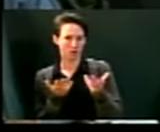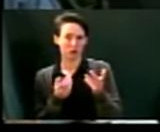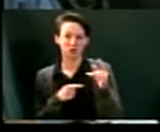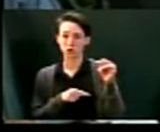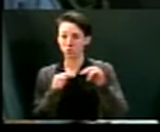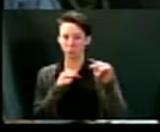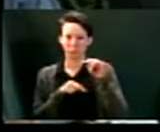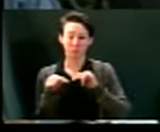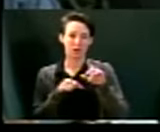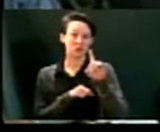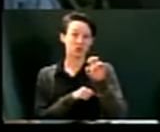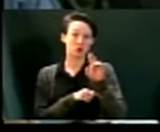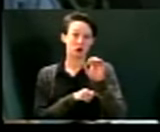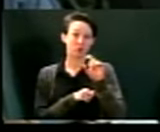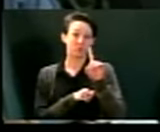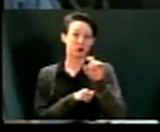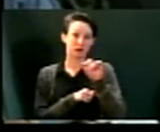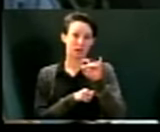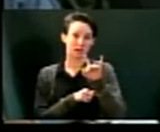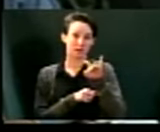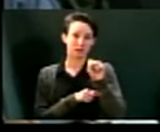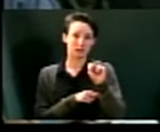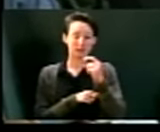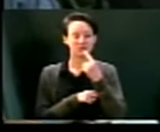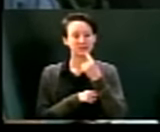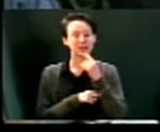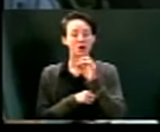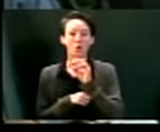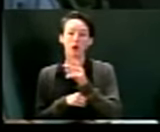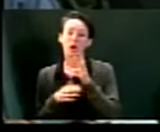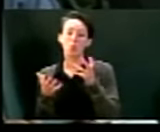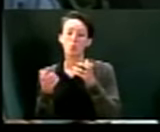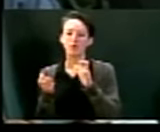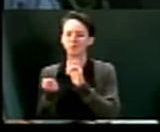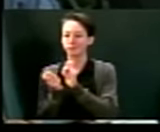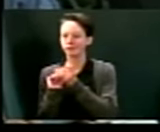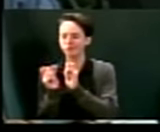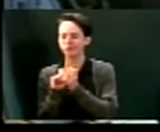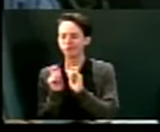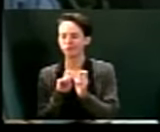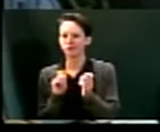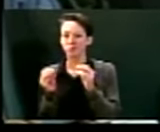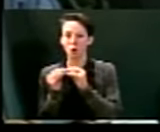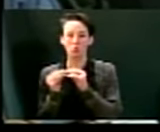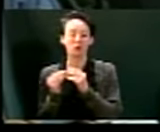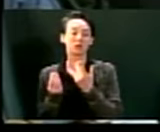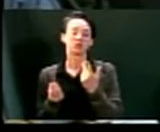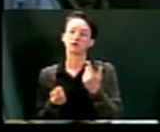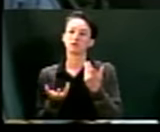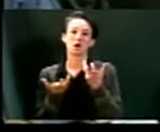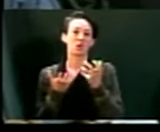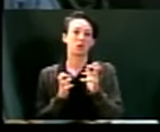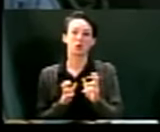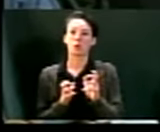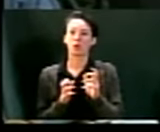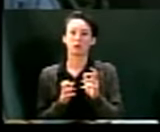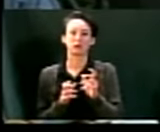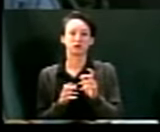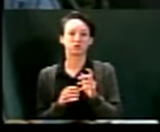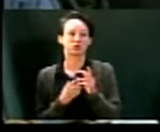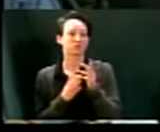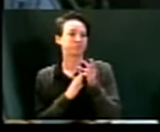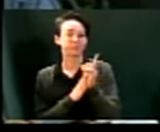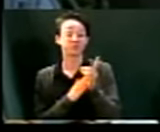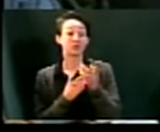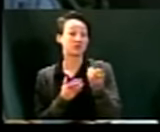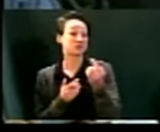Davis and Dr. Reiswick and say, okay, we want this massaged more? And I don't want to put these gentlemen on the spot and say, how much